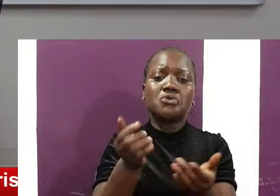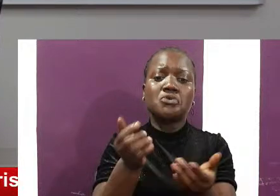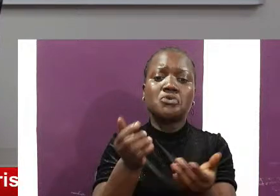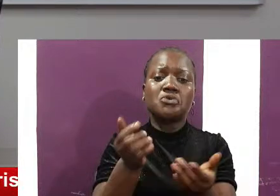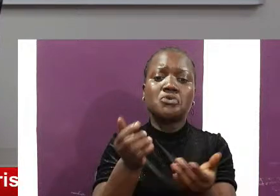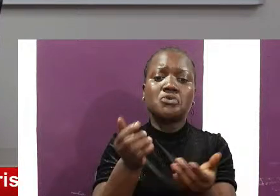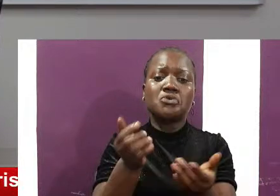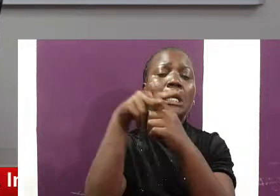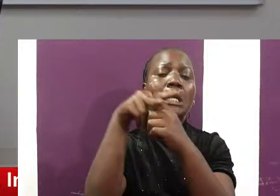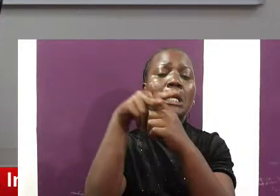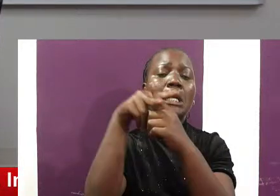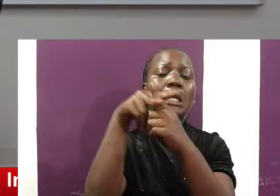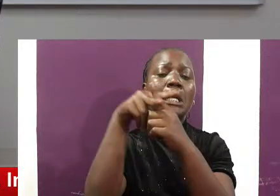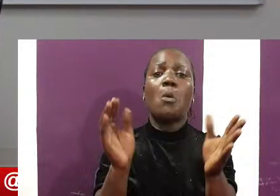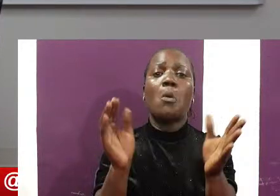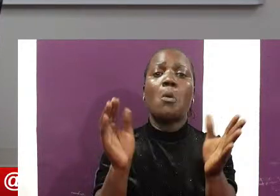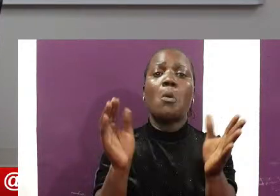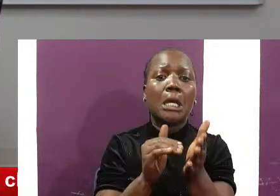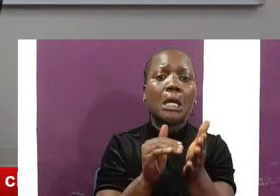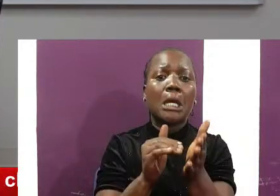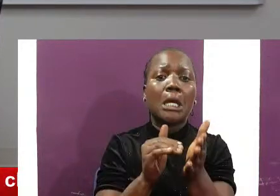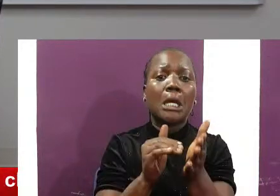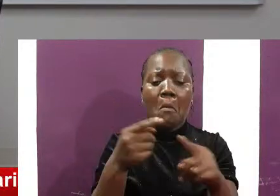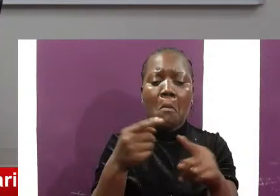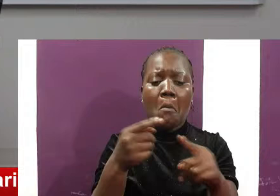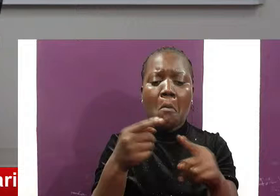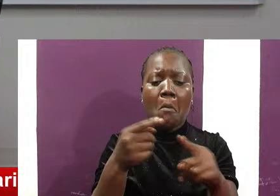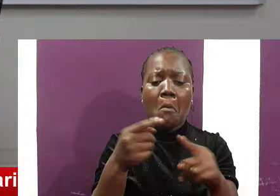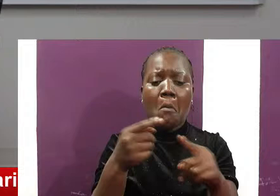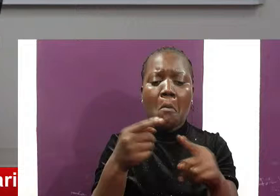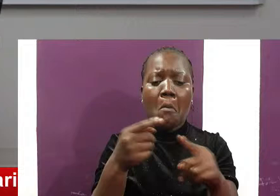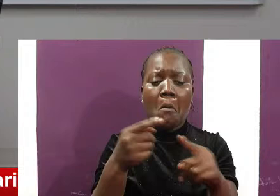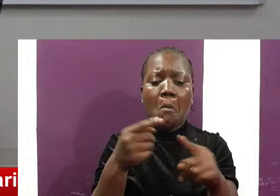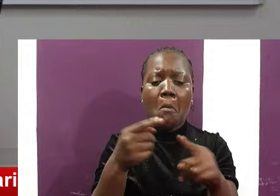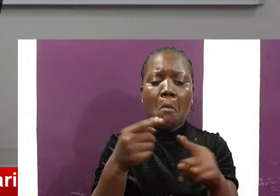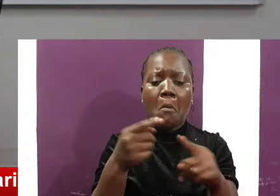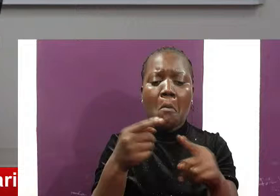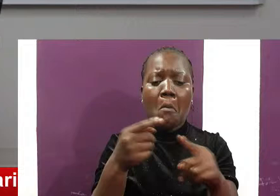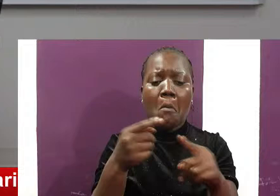And we read about this in 1 Samuel chapter